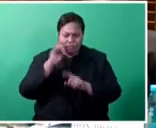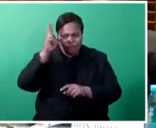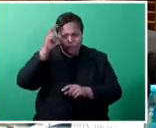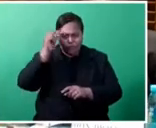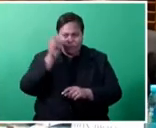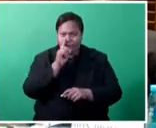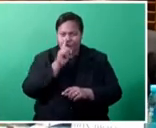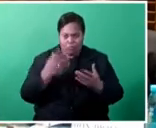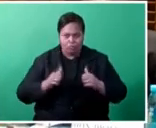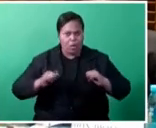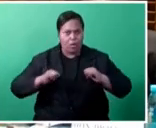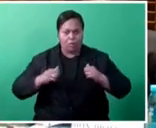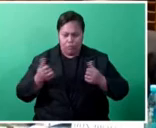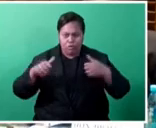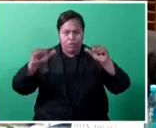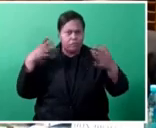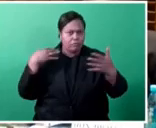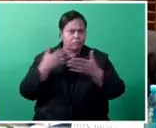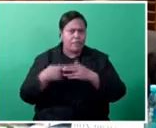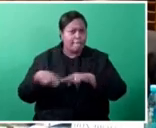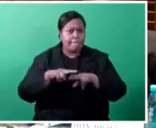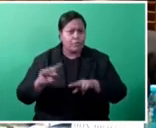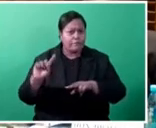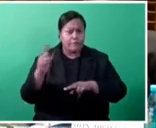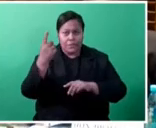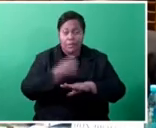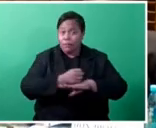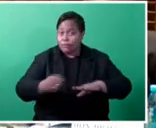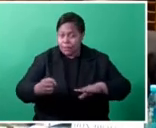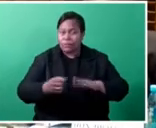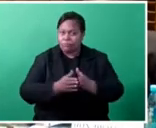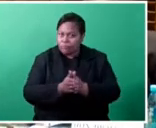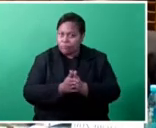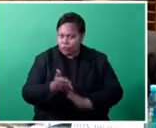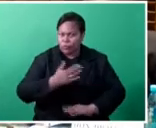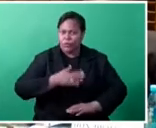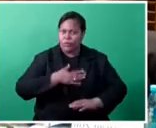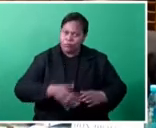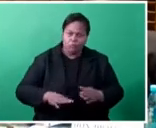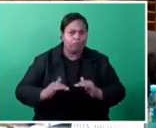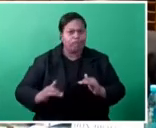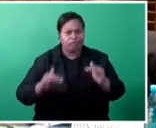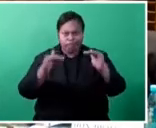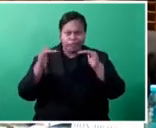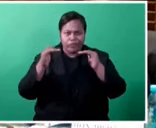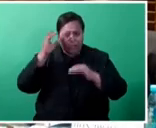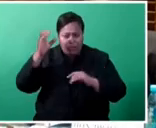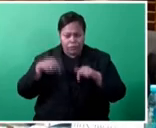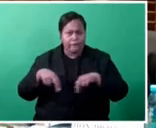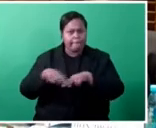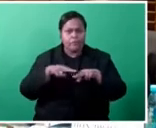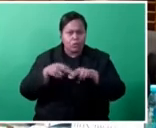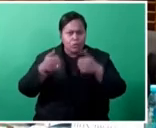so far. Honourable Speaker, the Fiji First Government, in its pursuit of becoming an upper middle income country and to achieving the highest